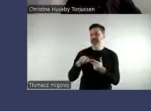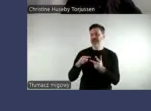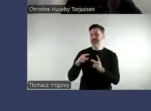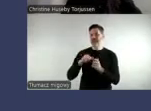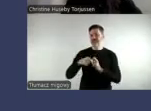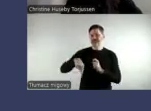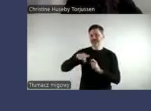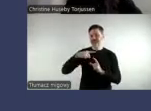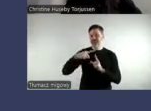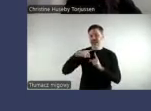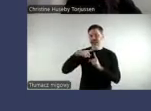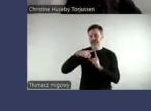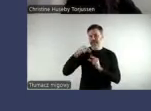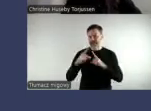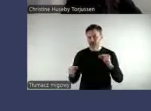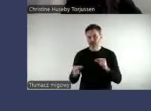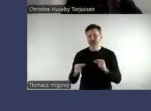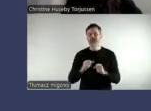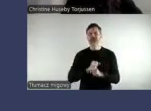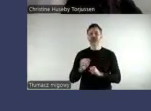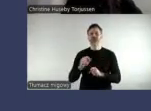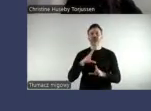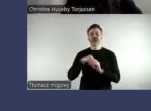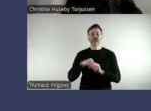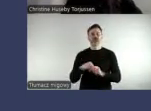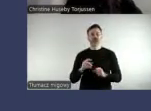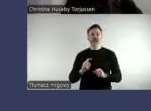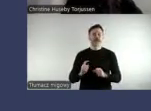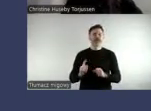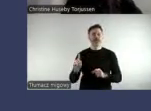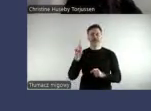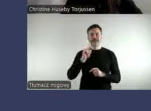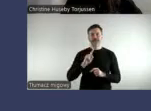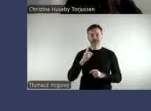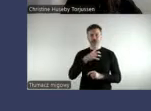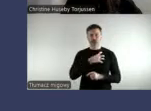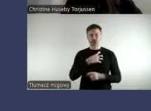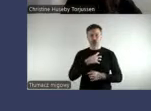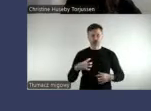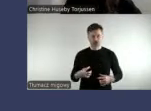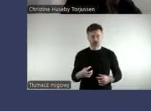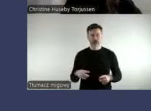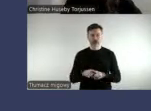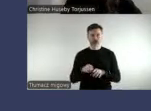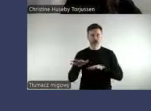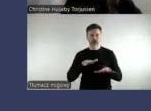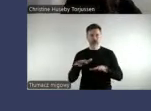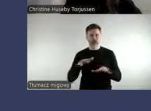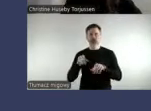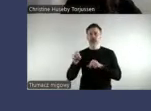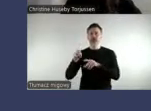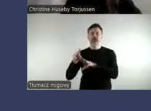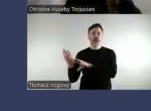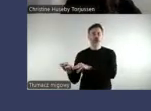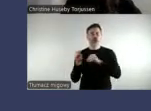nation to a possible transit nation. And we have lots of experiences